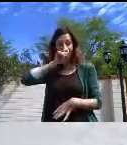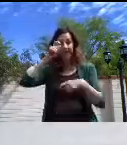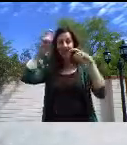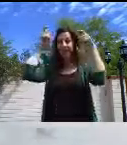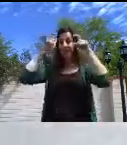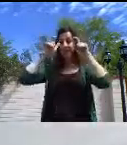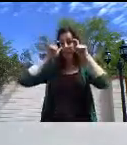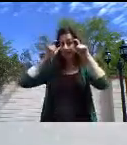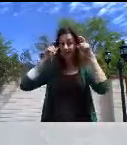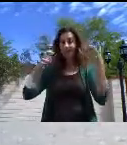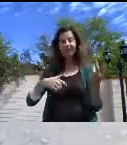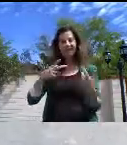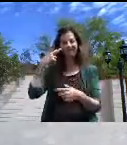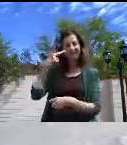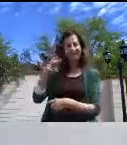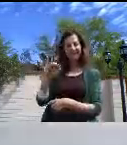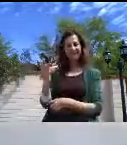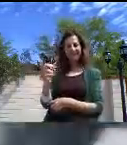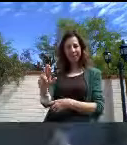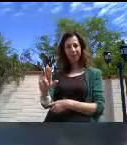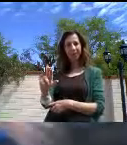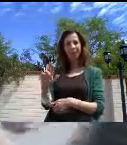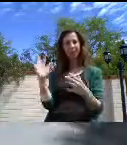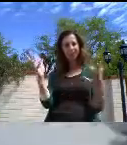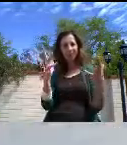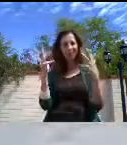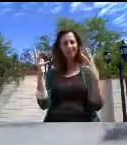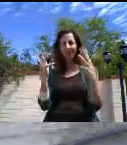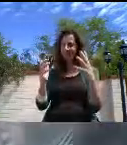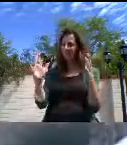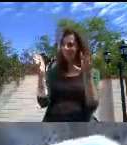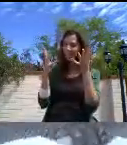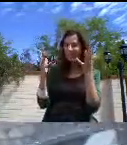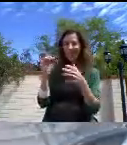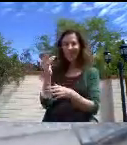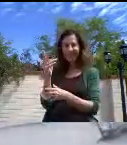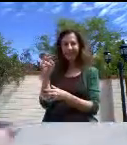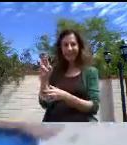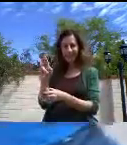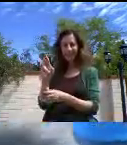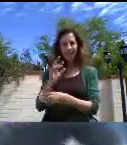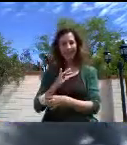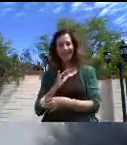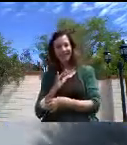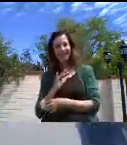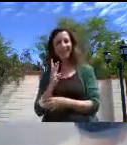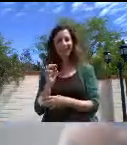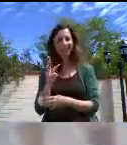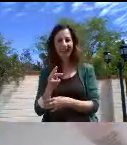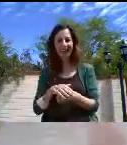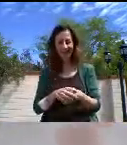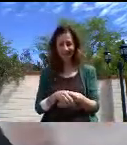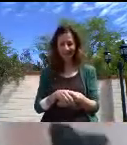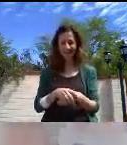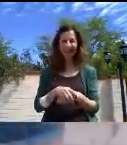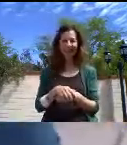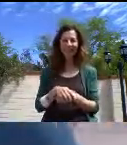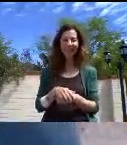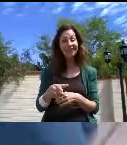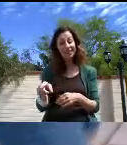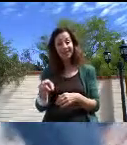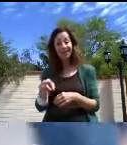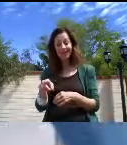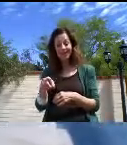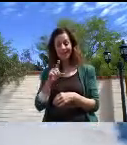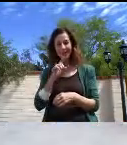Good job, Jasper. Look at Jasper. Look at Jasper go. Woo-hoo! Go, Jasper. Ooh. There he